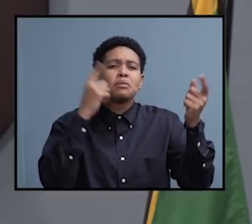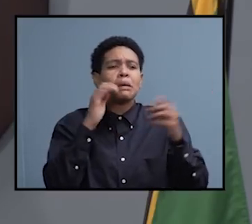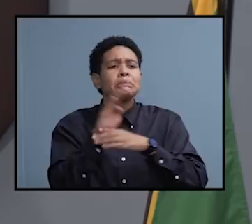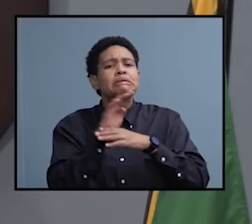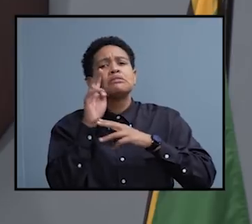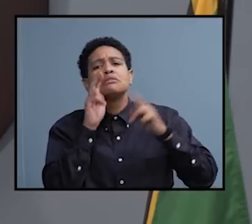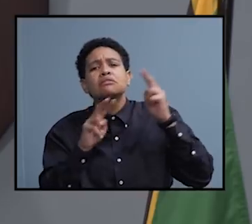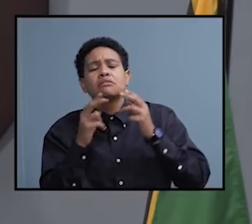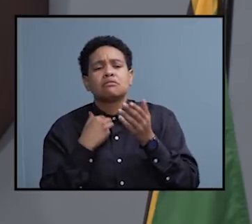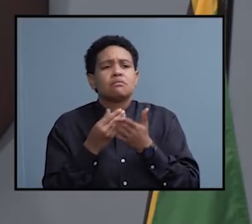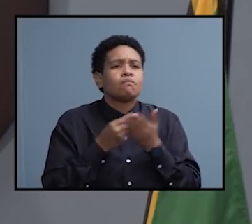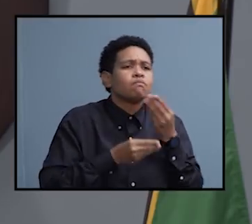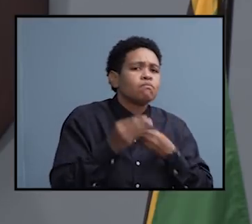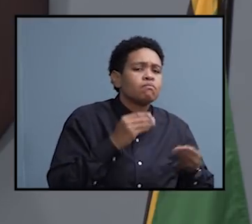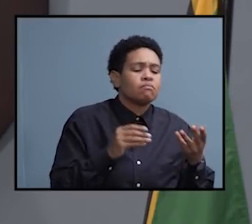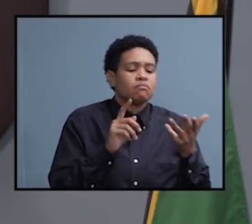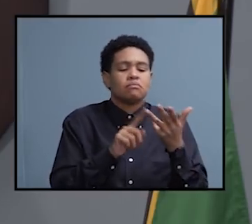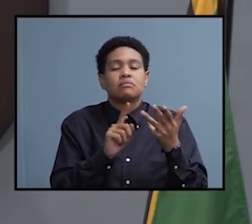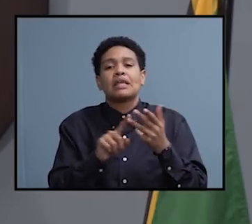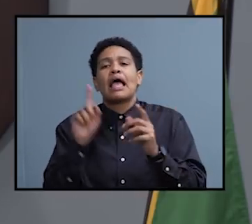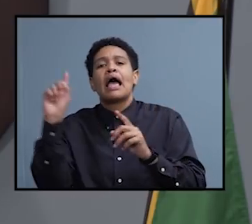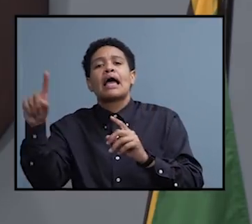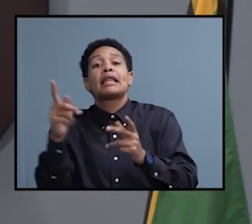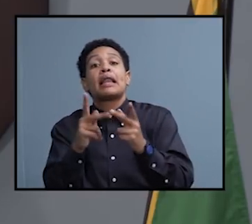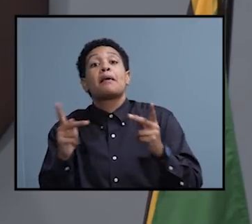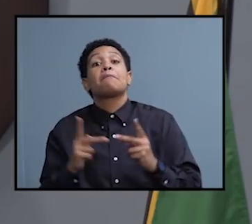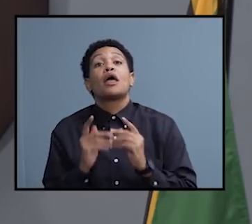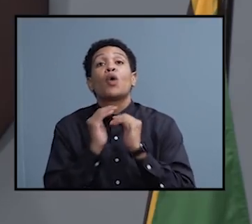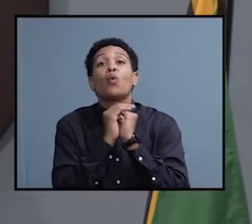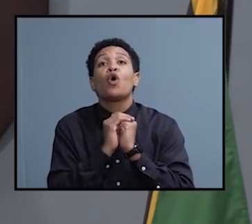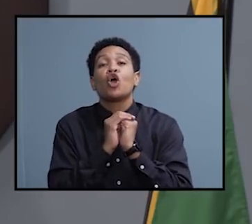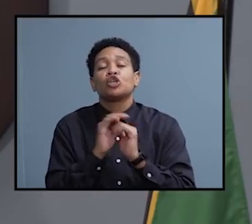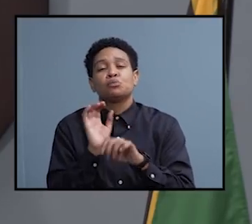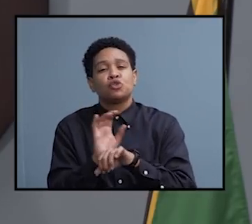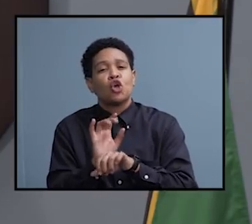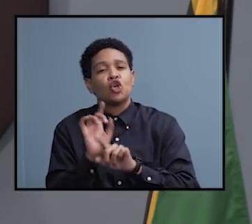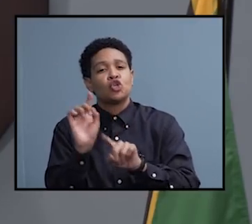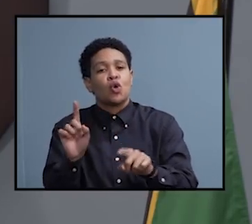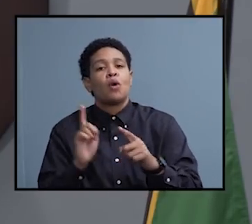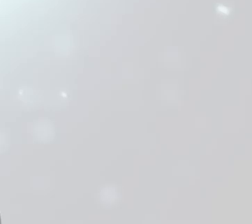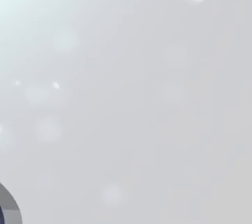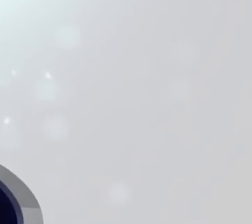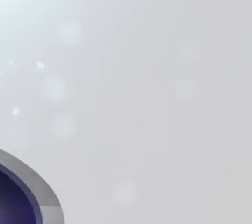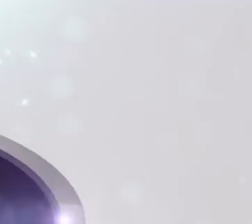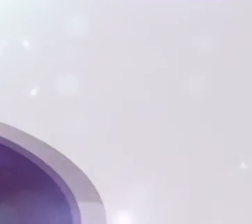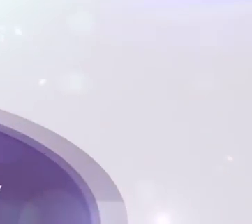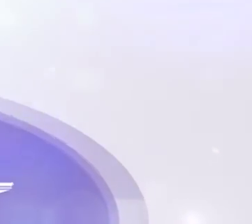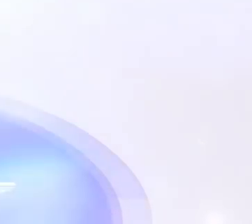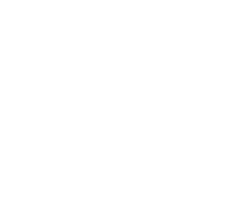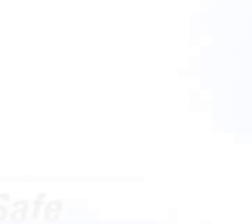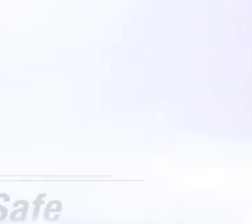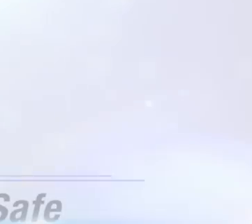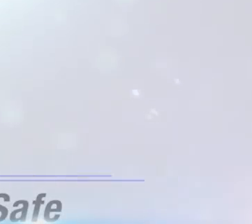affairs, attending a place of worship, and importantly, exercise.